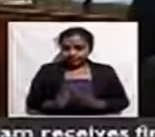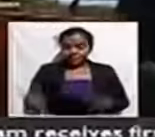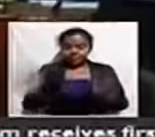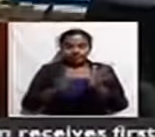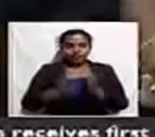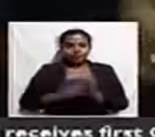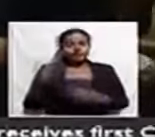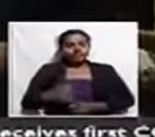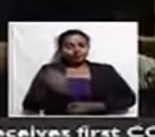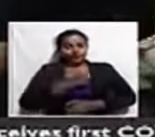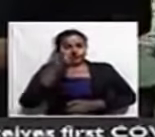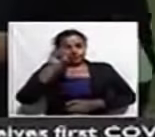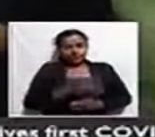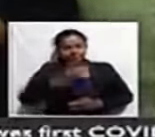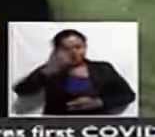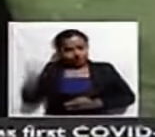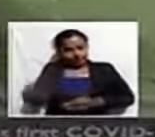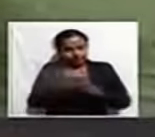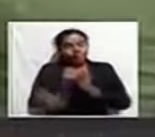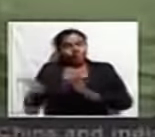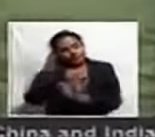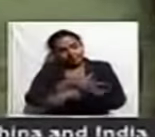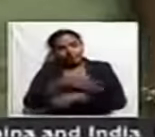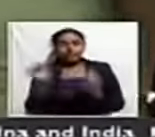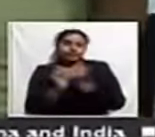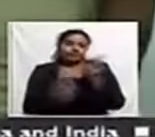nominations for the Sri Lanka cricket election.